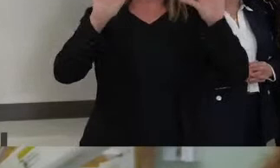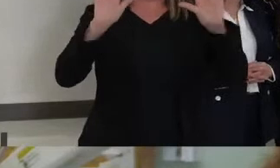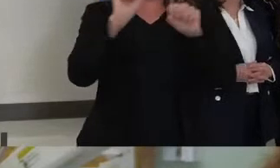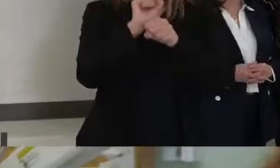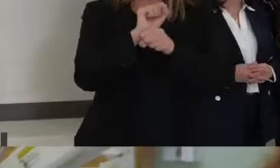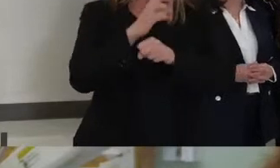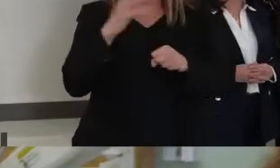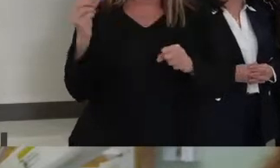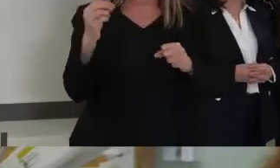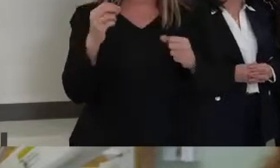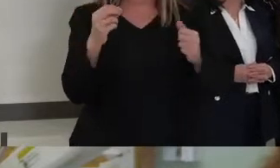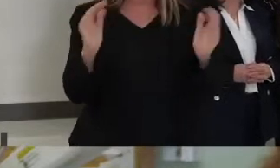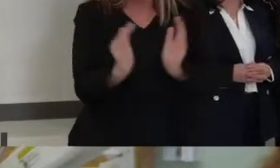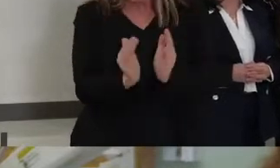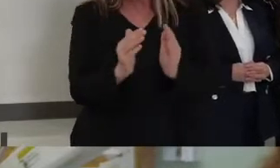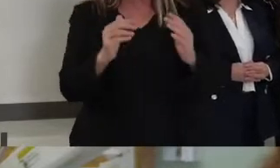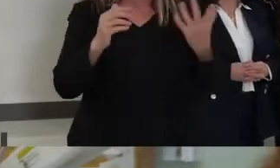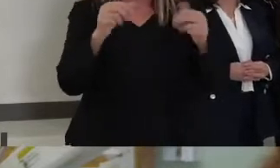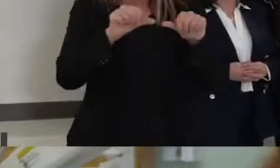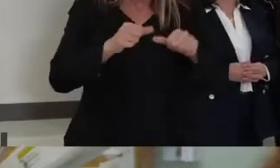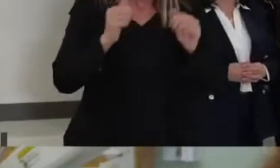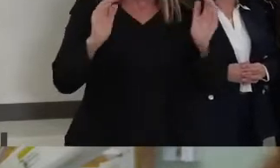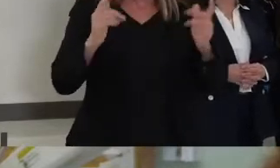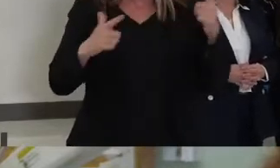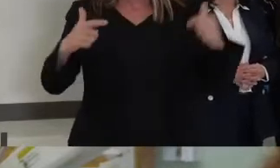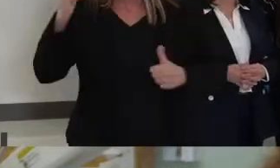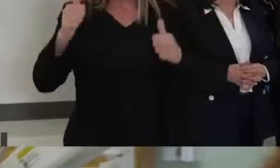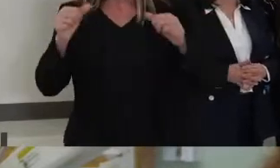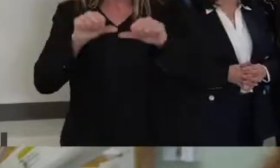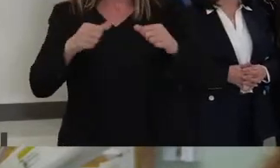small venues, some larger venues